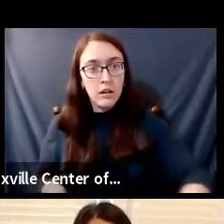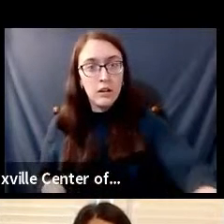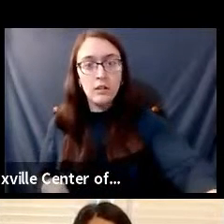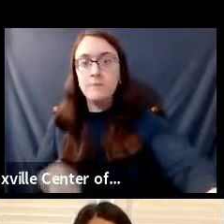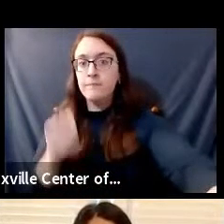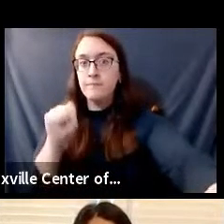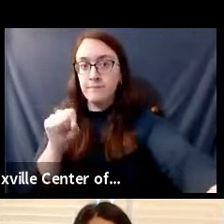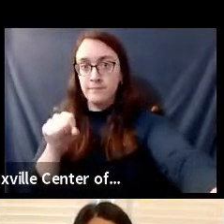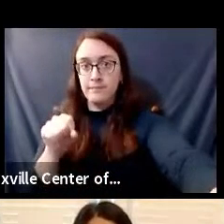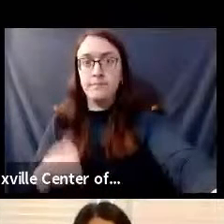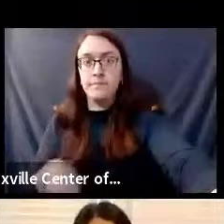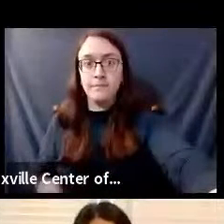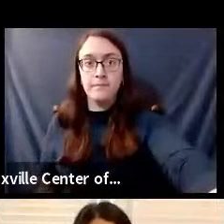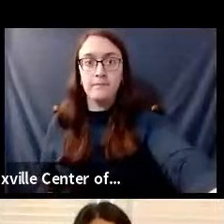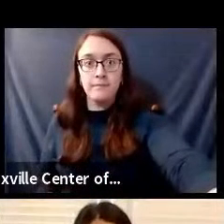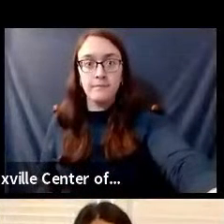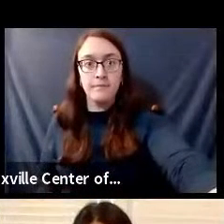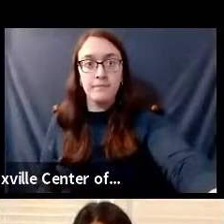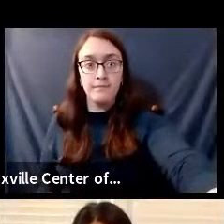Yes, ma'am.